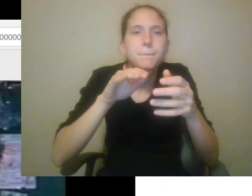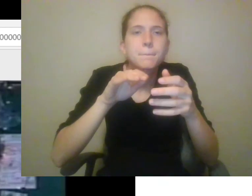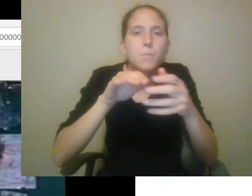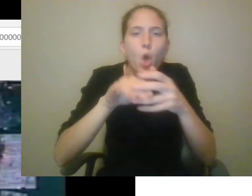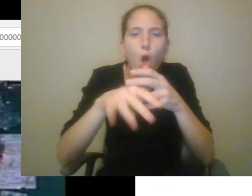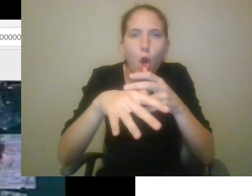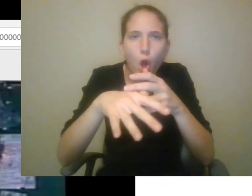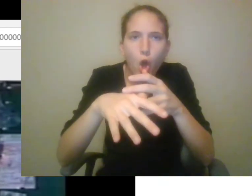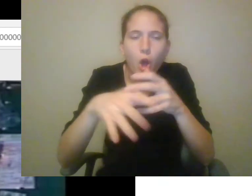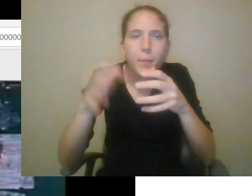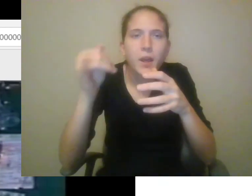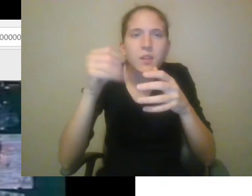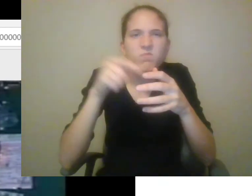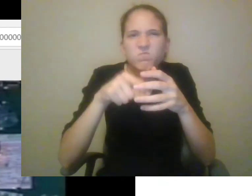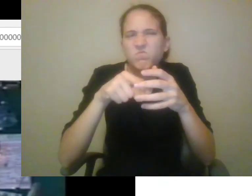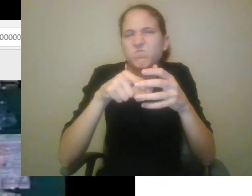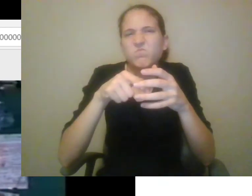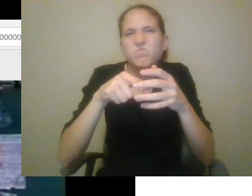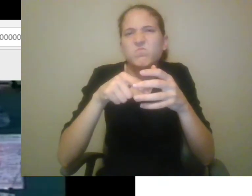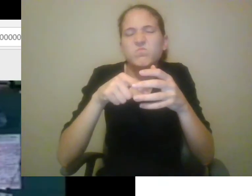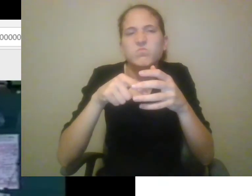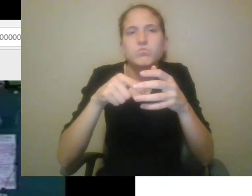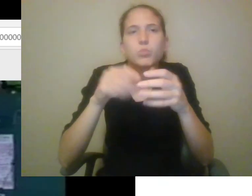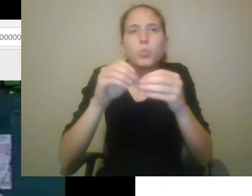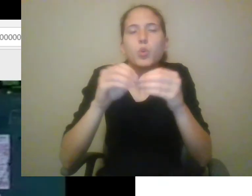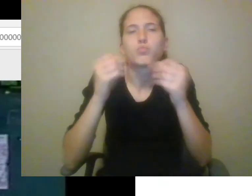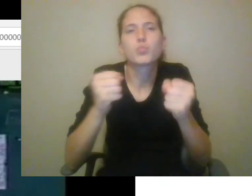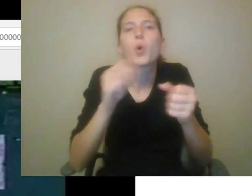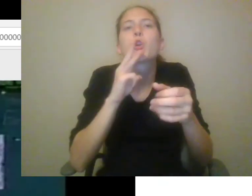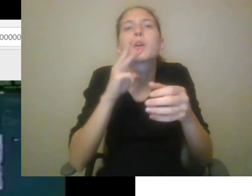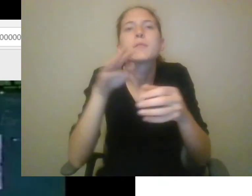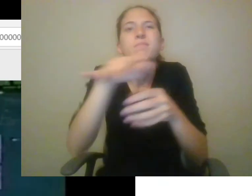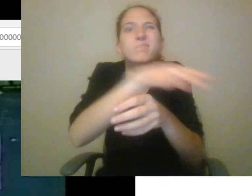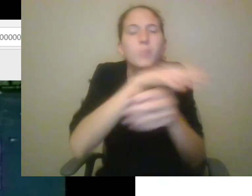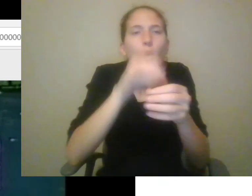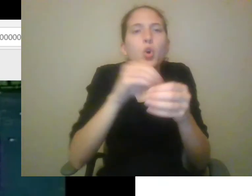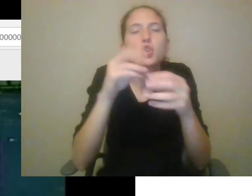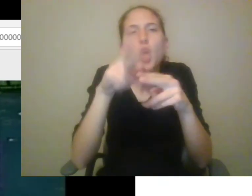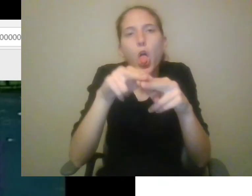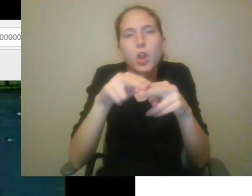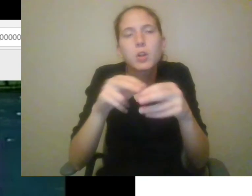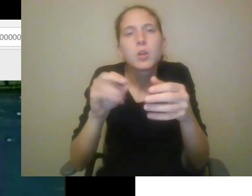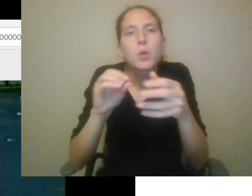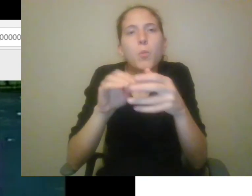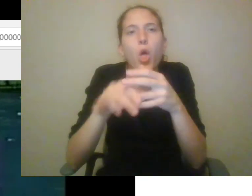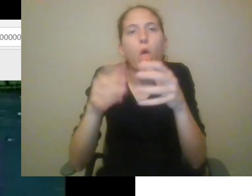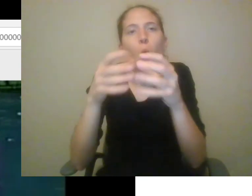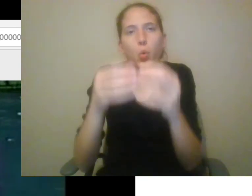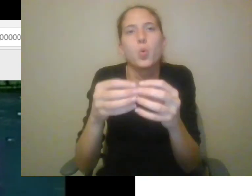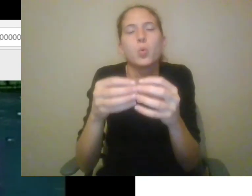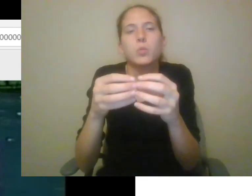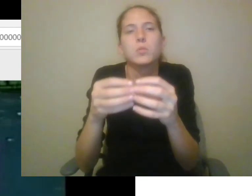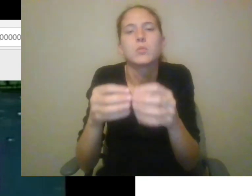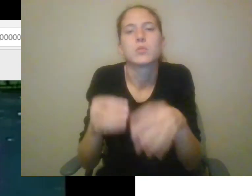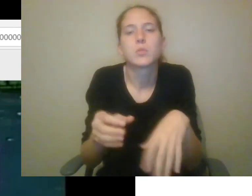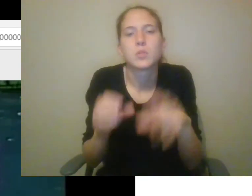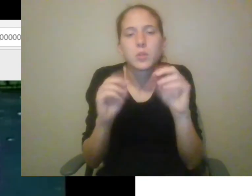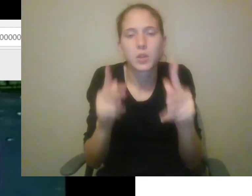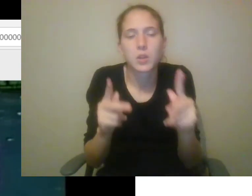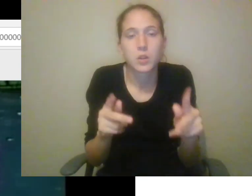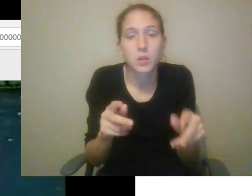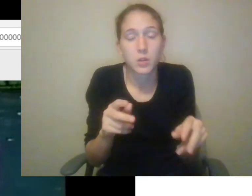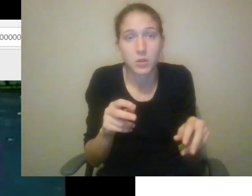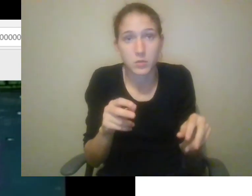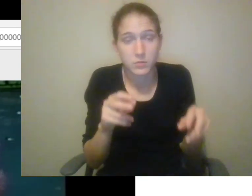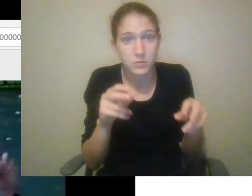see it compared to the other ones, it's smaller. Now, hang on a second. Big one goes in pure water. The other one goes in salt